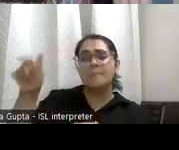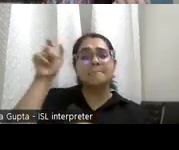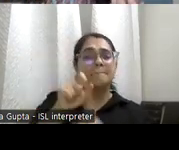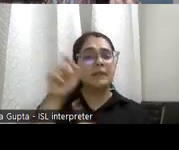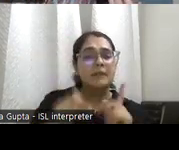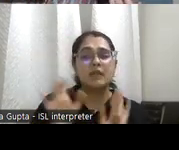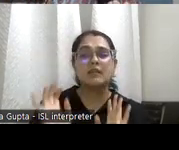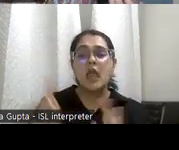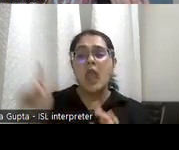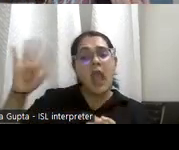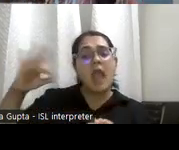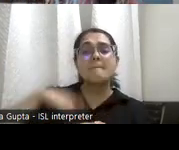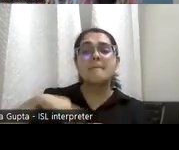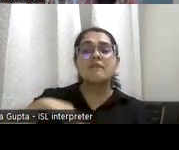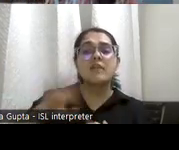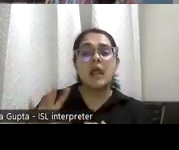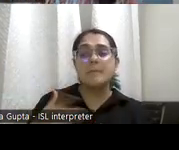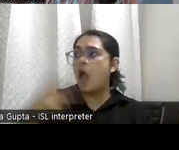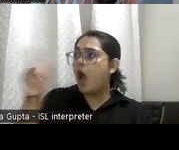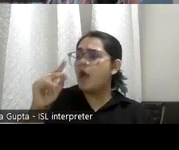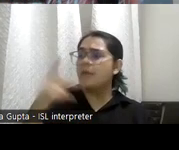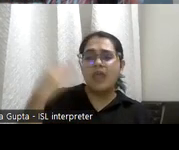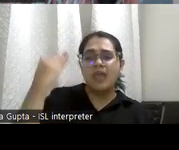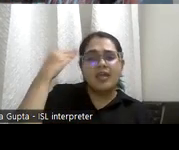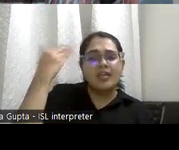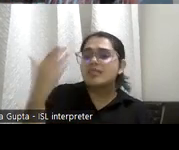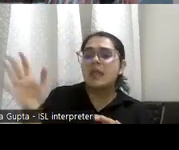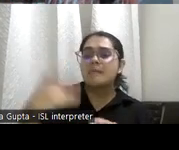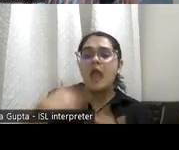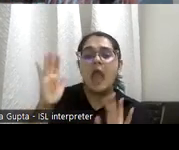have privilege to realize that they got there